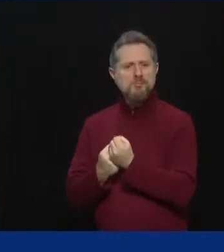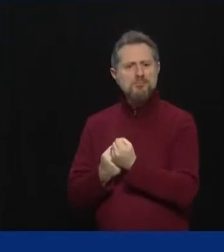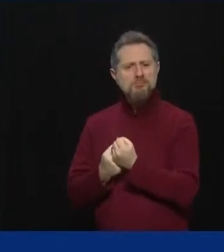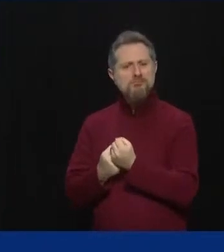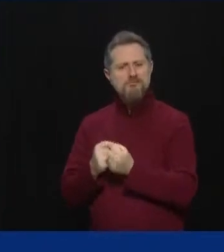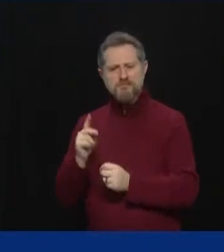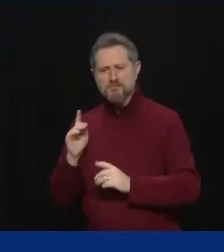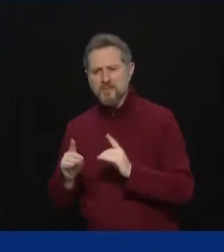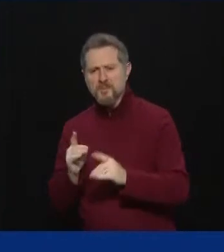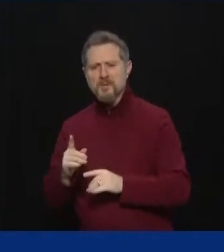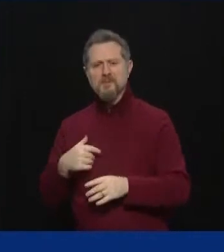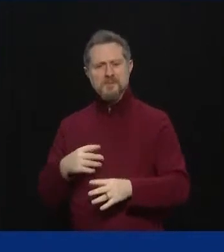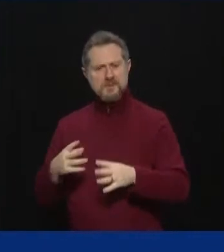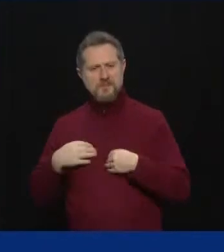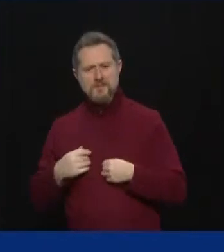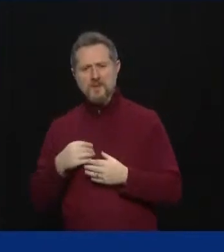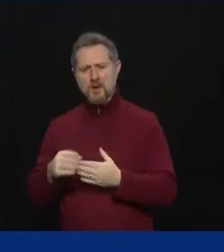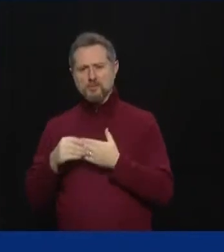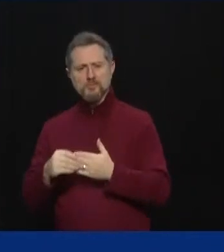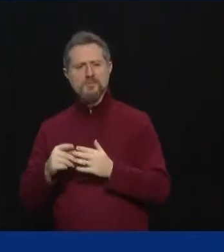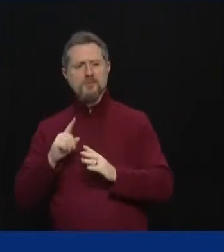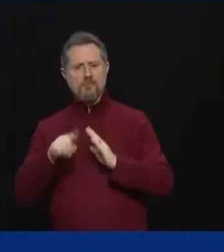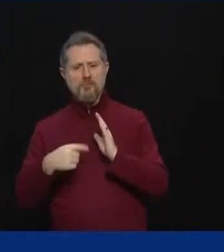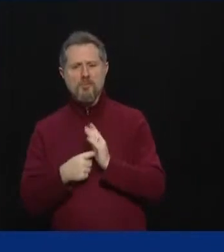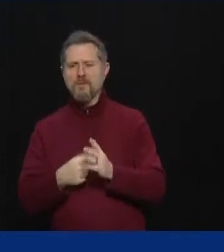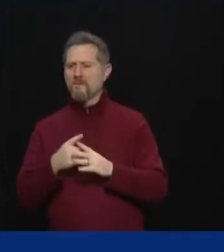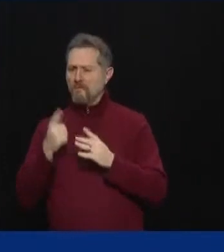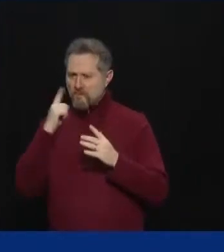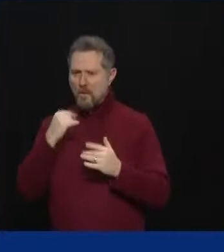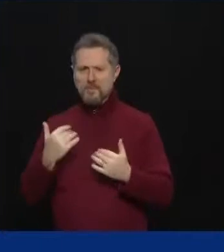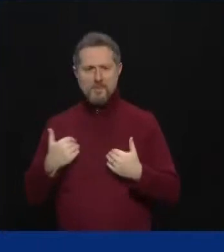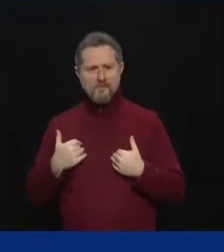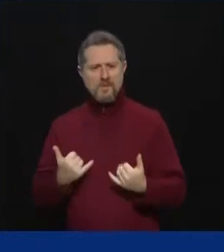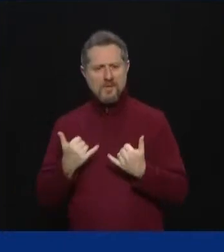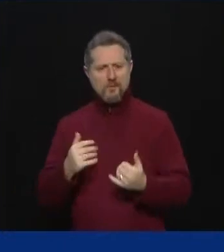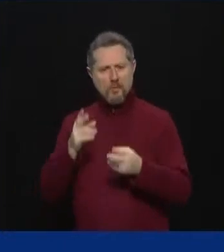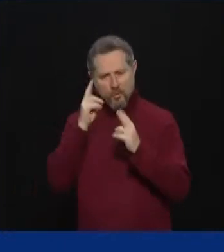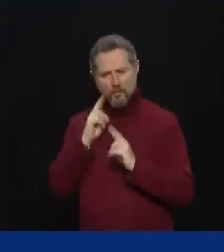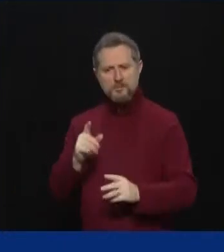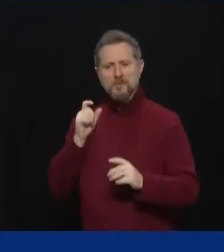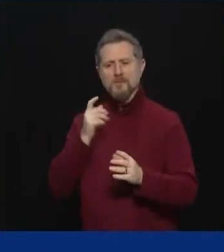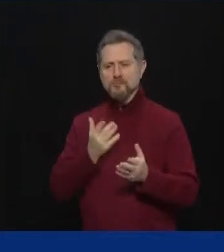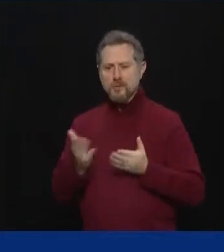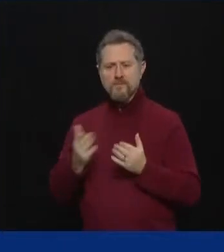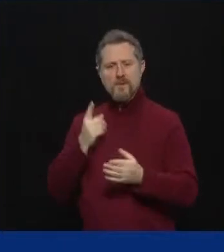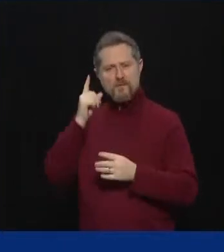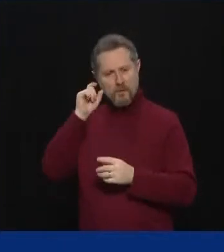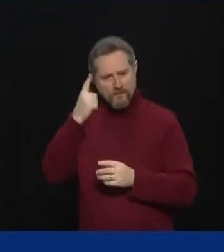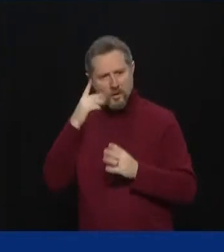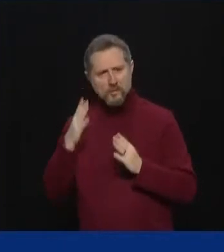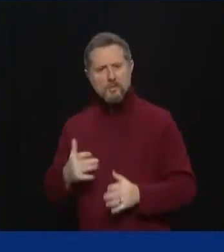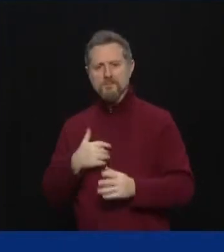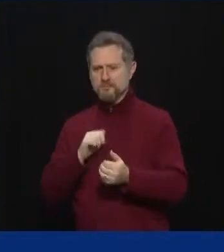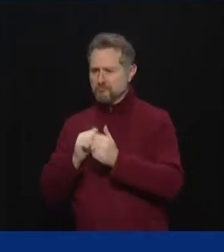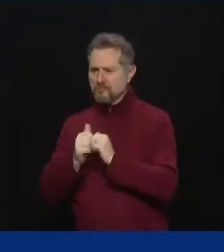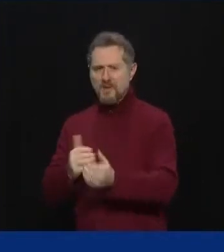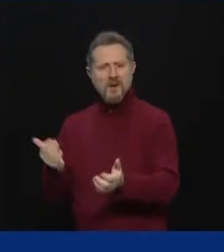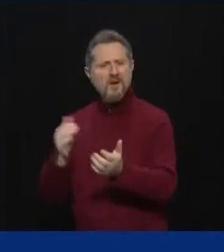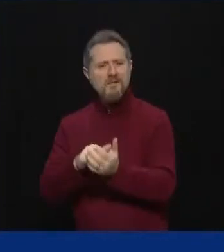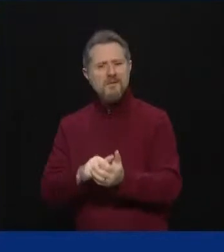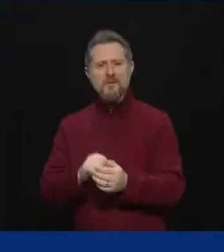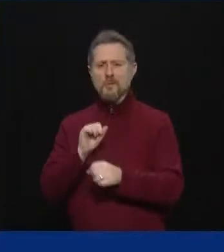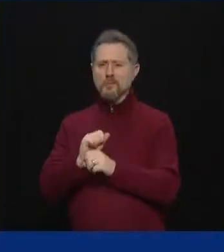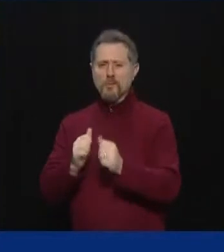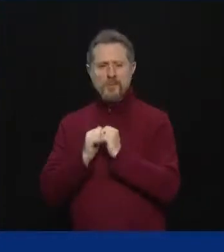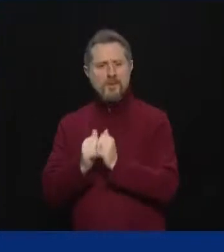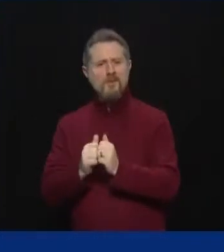the leadership role that's been entrusted to me, and I'm honored to serve as governor and look forward to serving, running together with Attorney General Tish James. Could